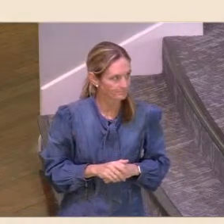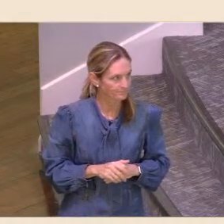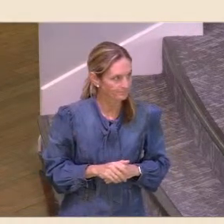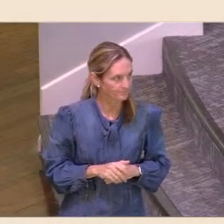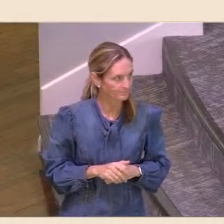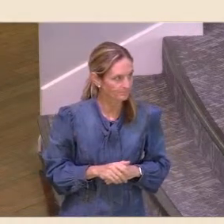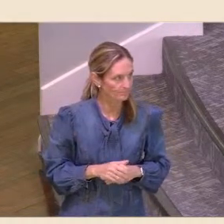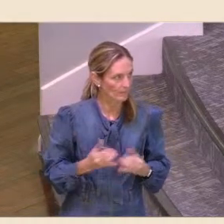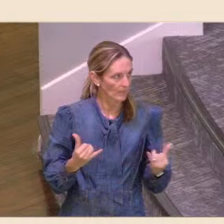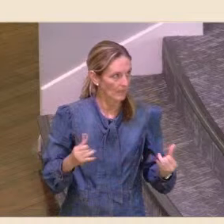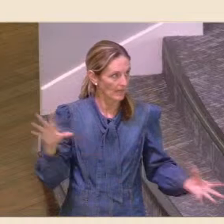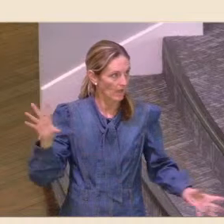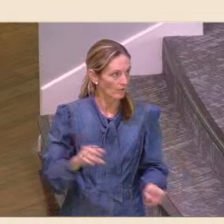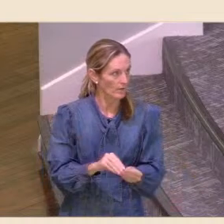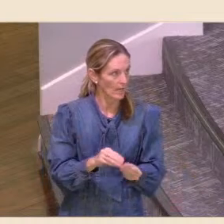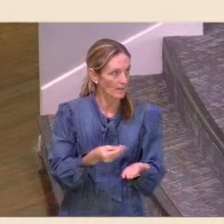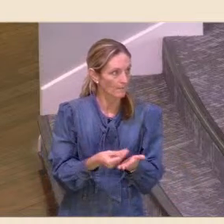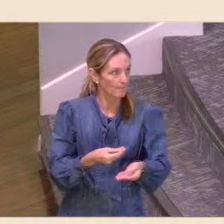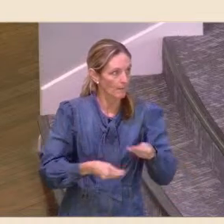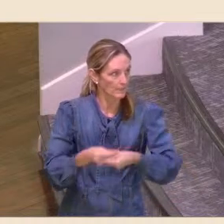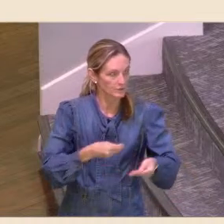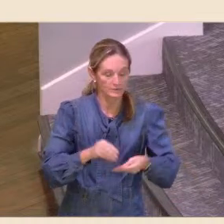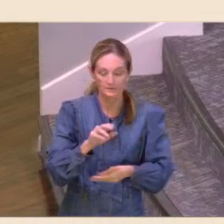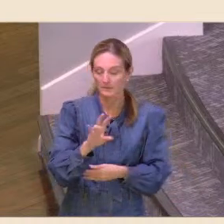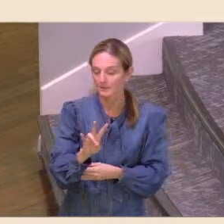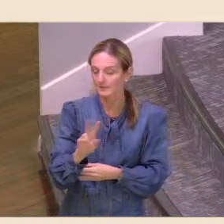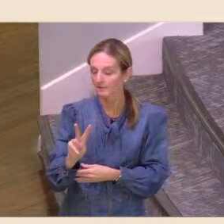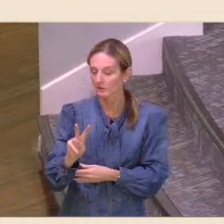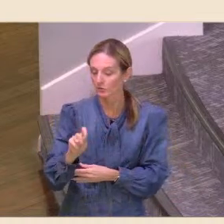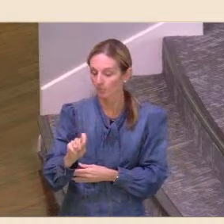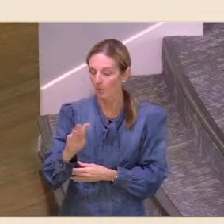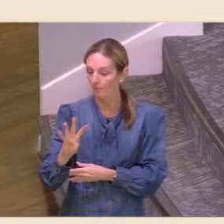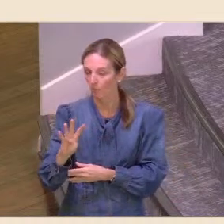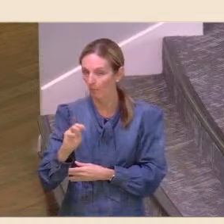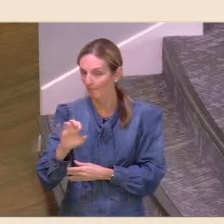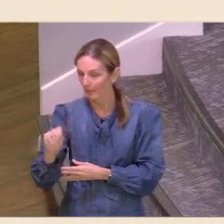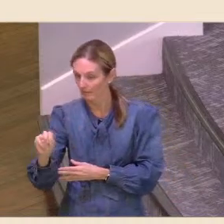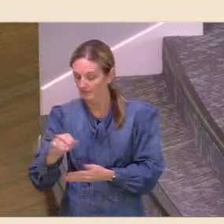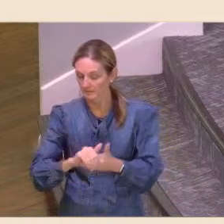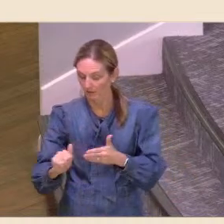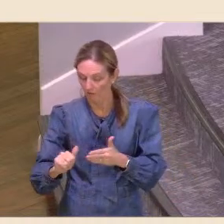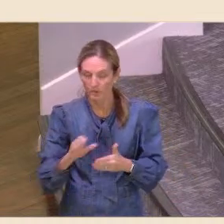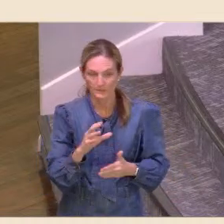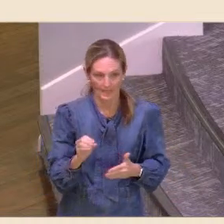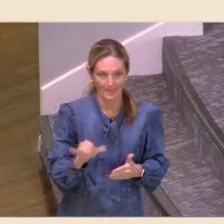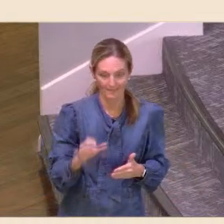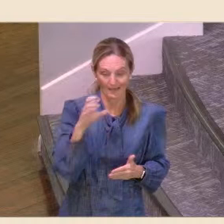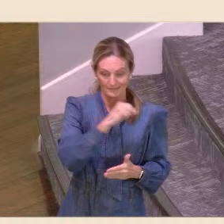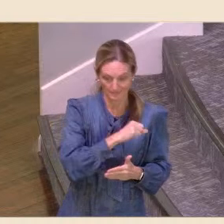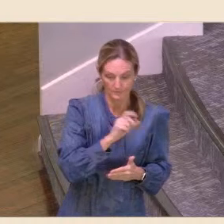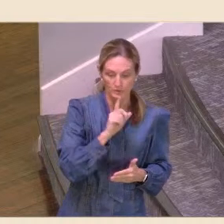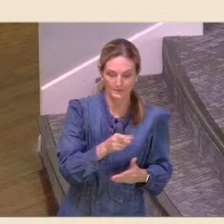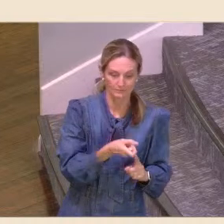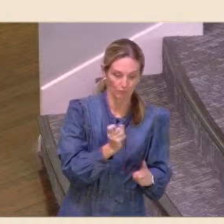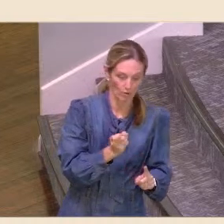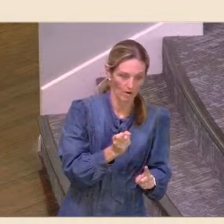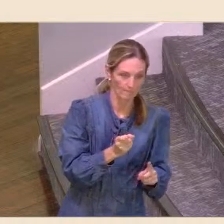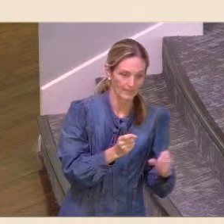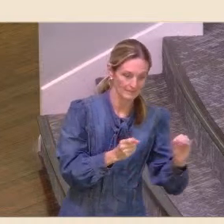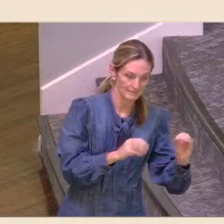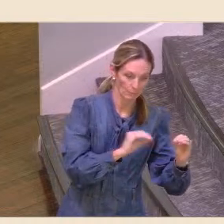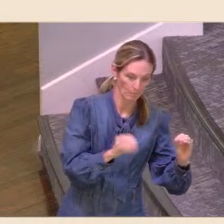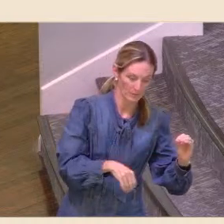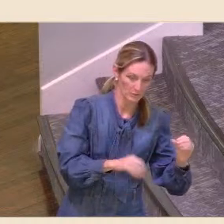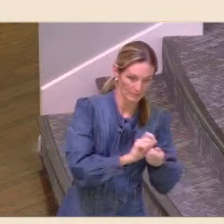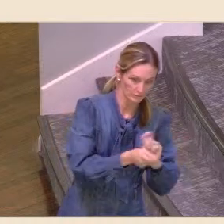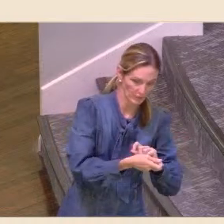The net budgeted amount for QBE is $72.4 million, and those assumptions are based off of basically a 0% change